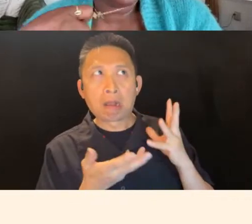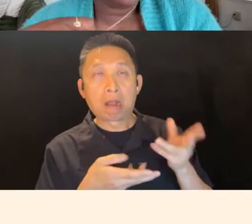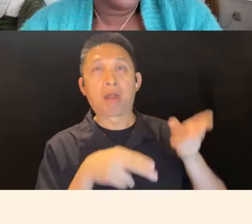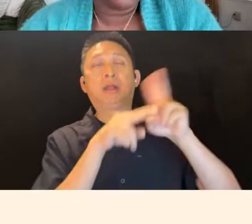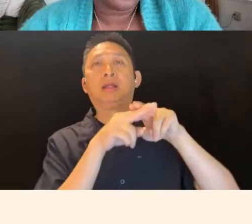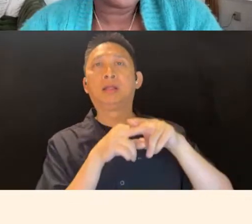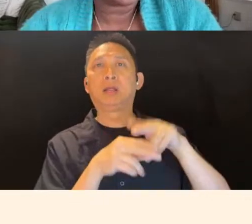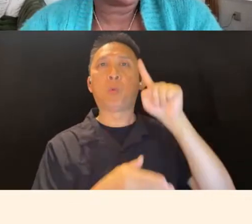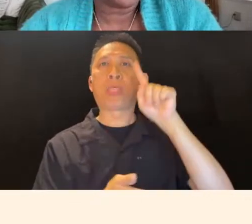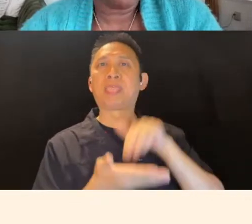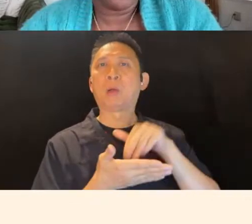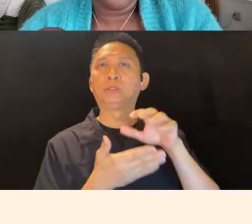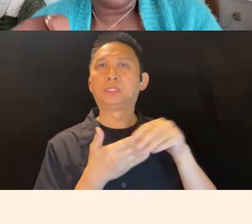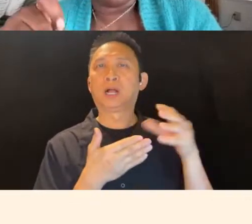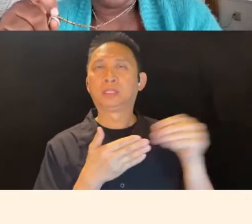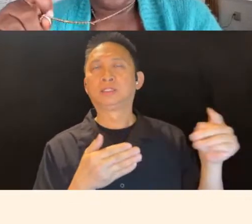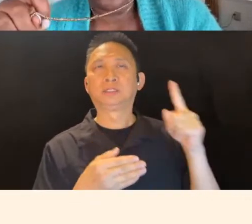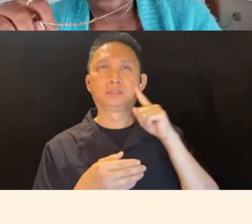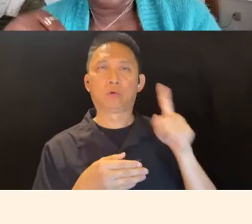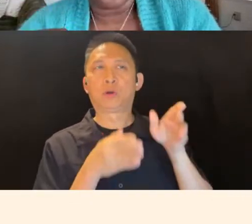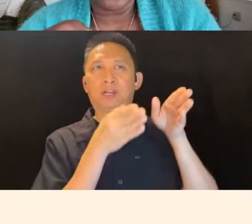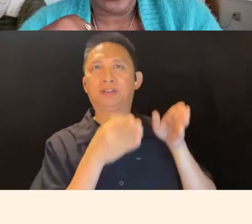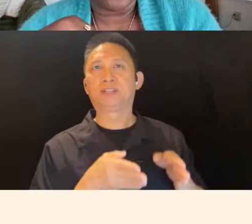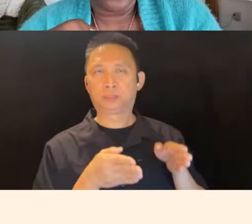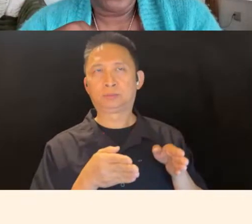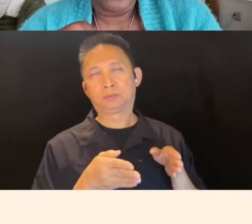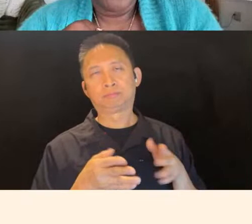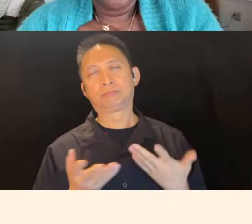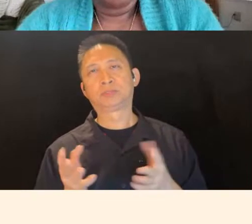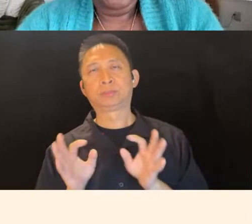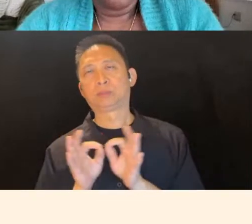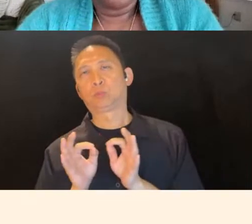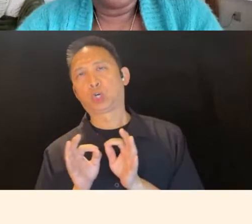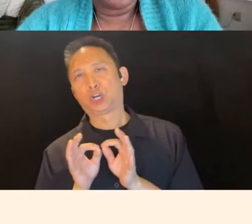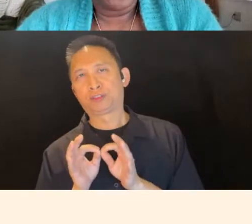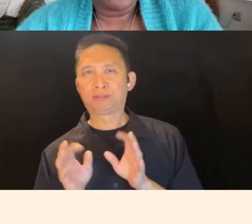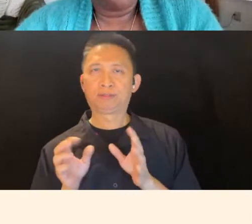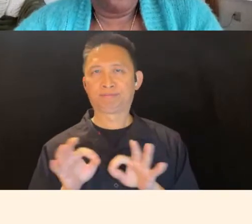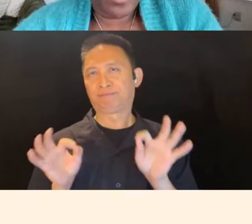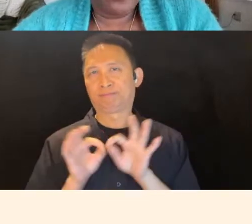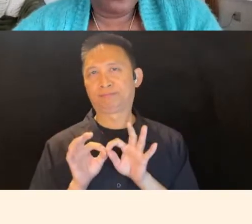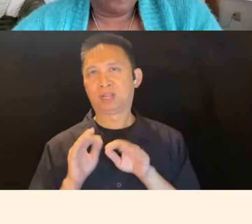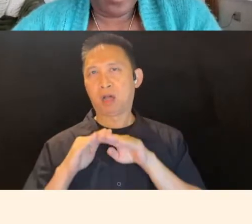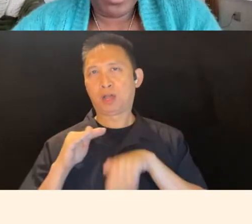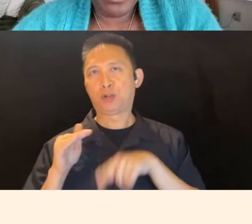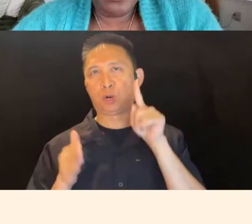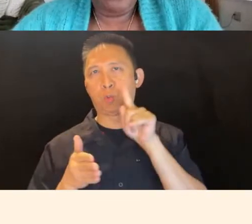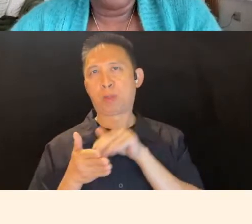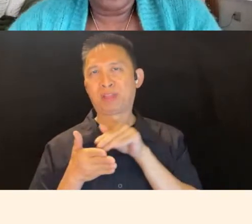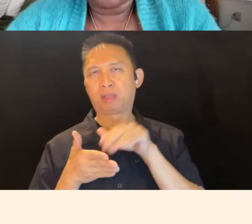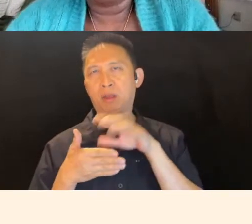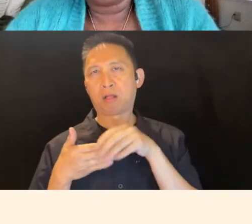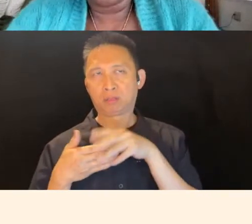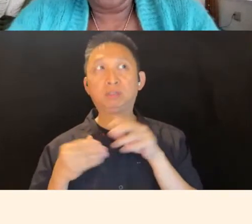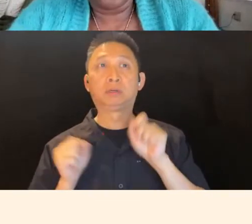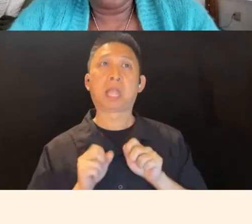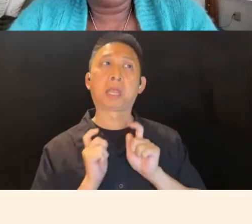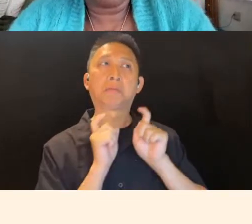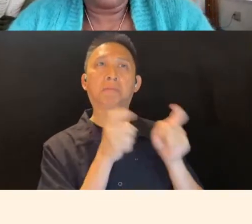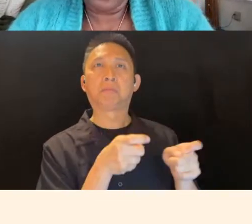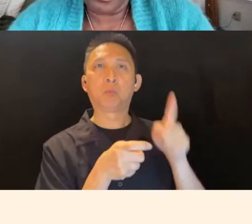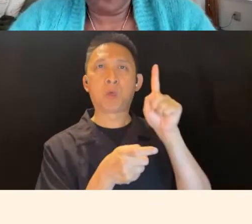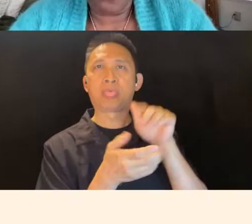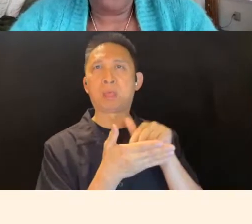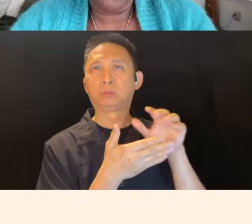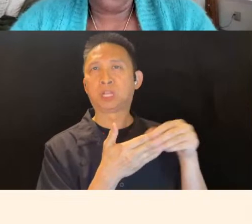that means an individual with a net worth of $1 million or less could invest their money, could ask their cousin,